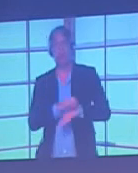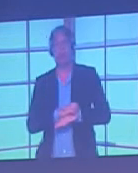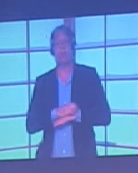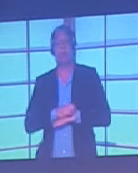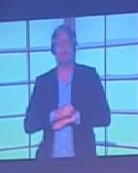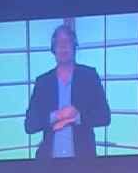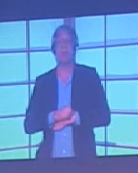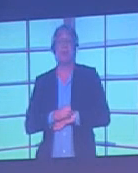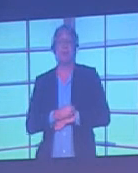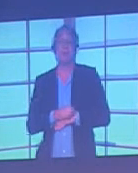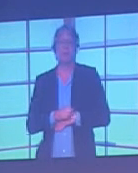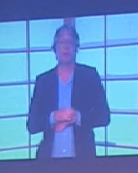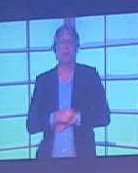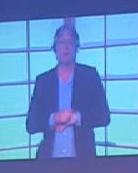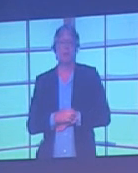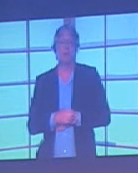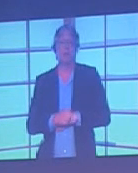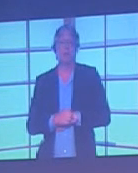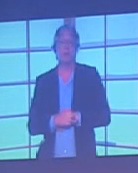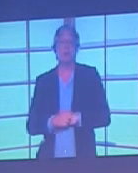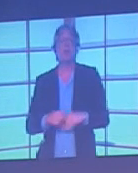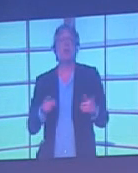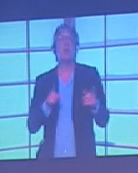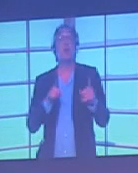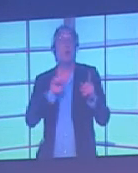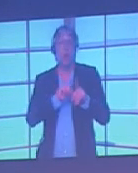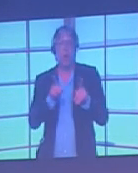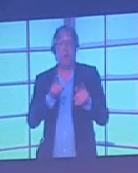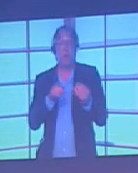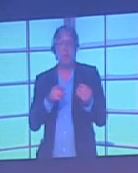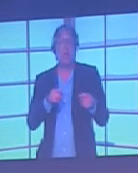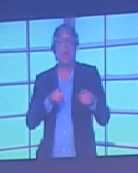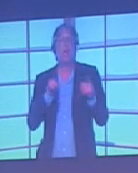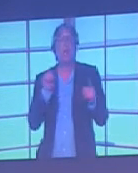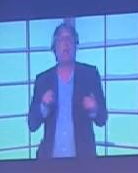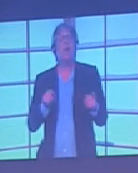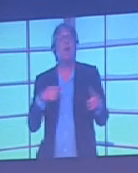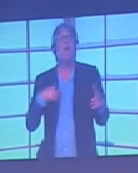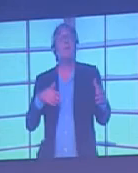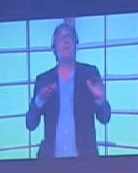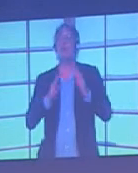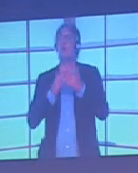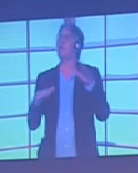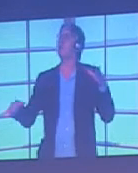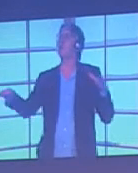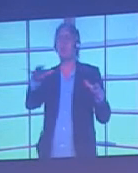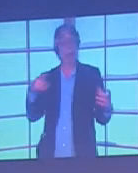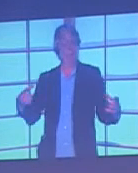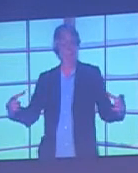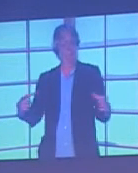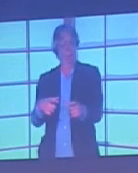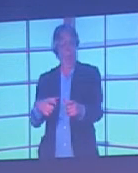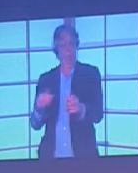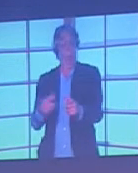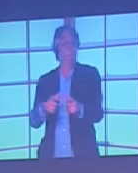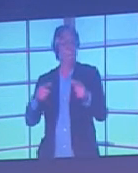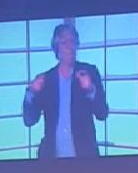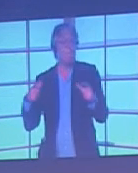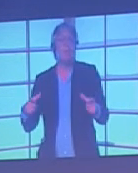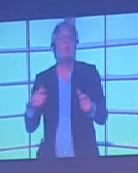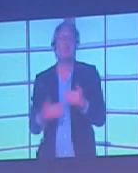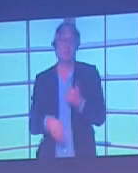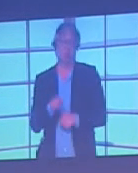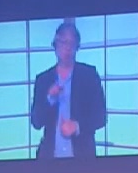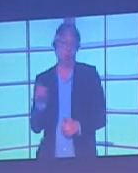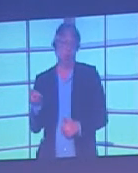Something I think we often forget. We are the largest minority group. That's a very powerful statement.